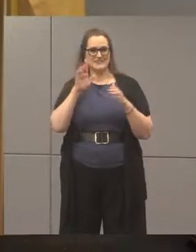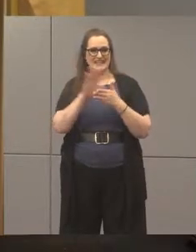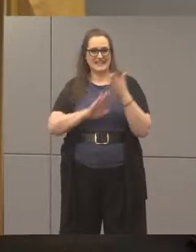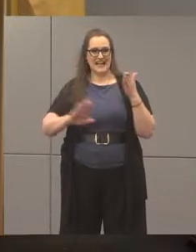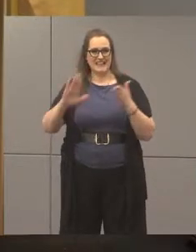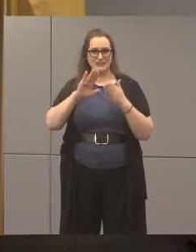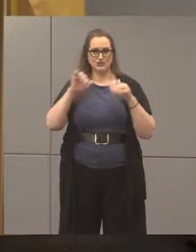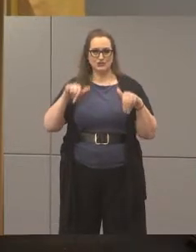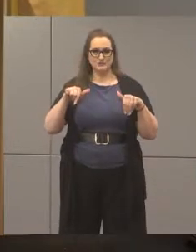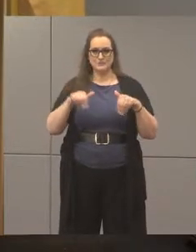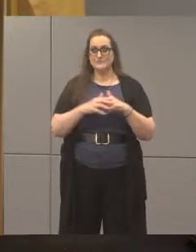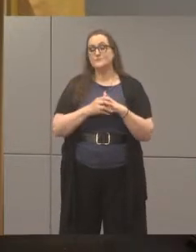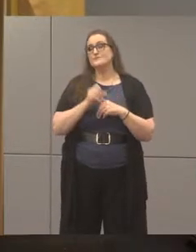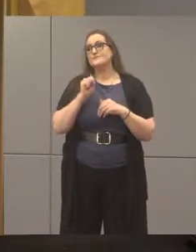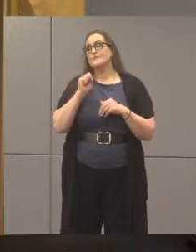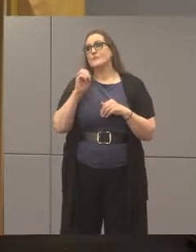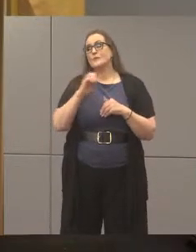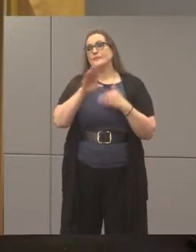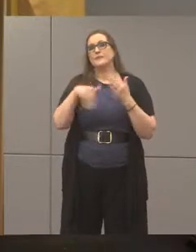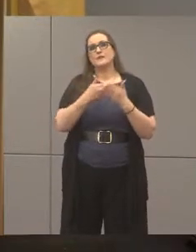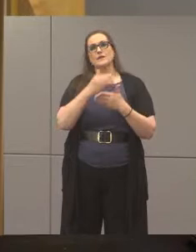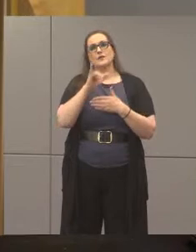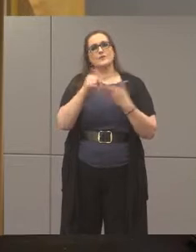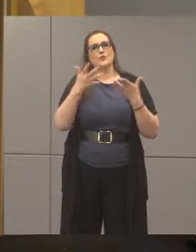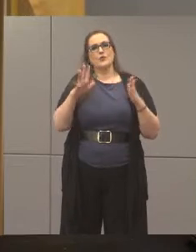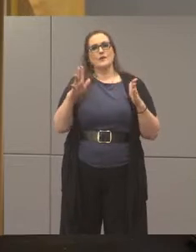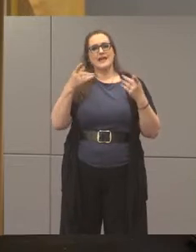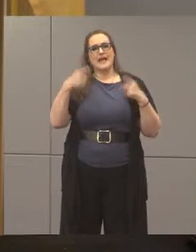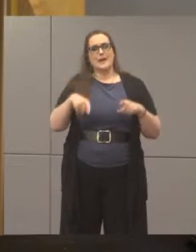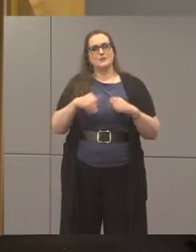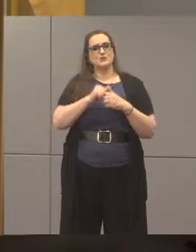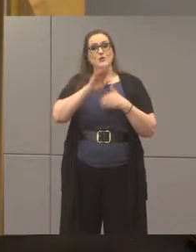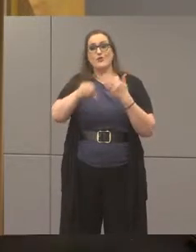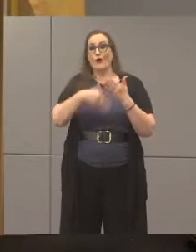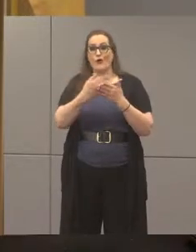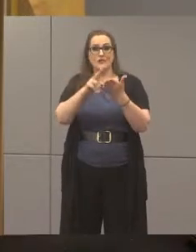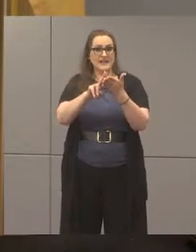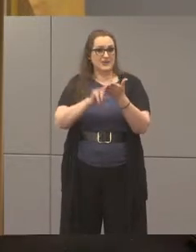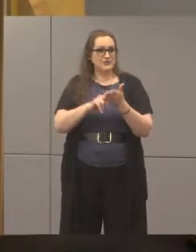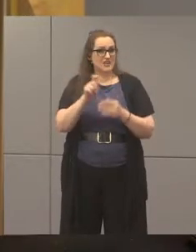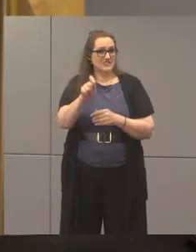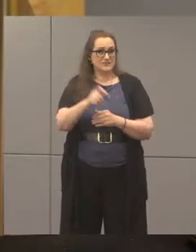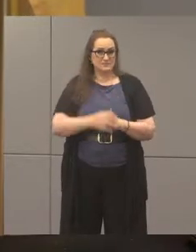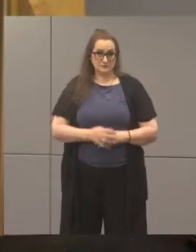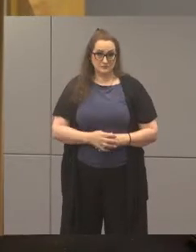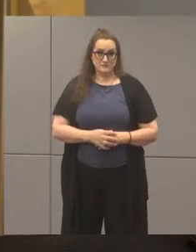college. So all of that already happens with all of the contracts.